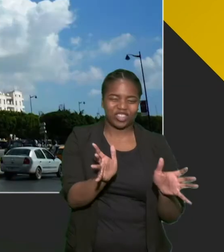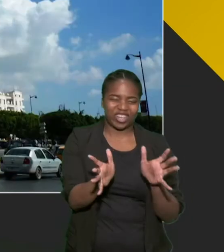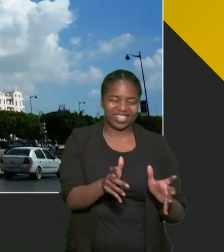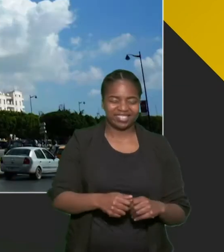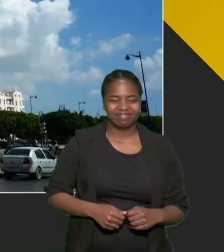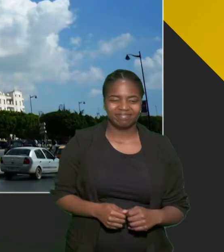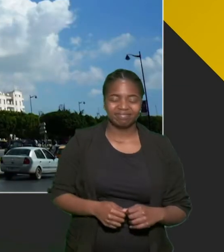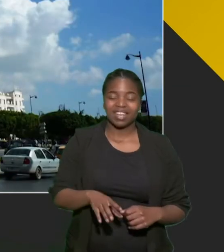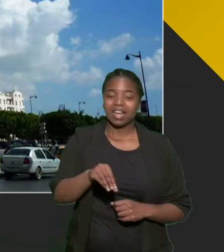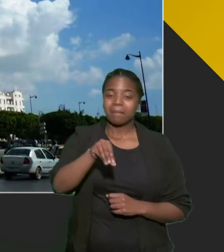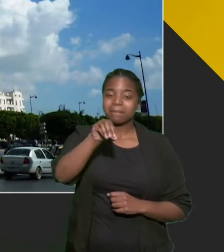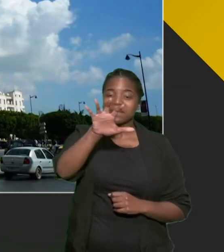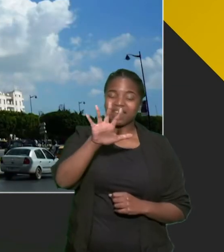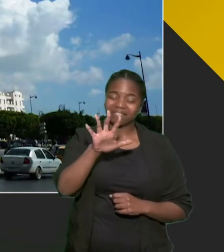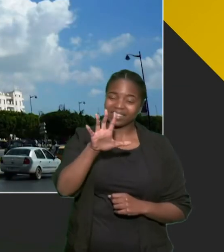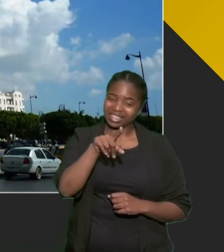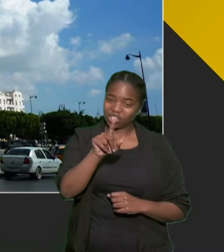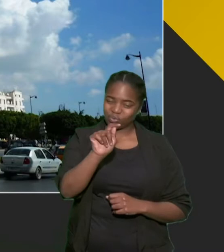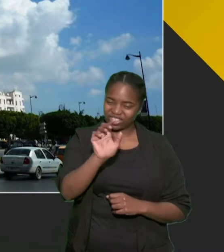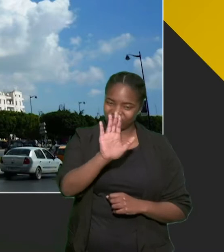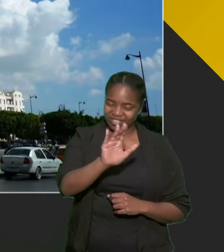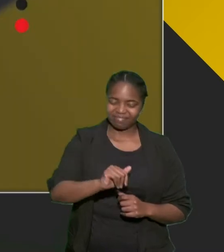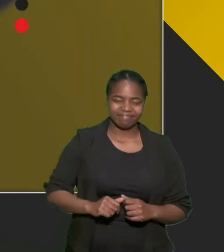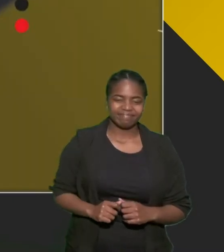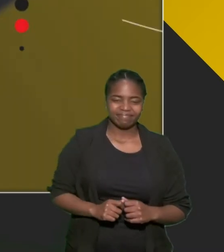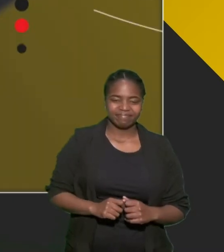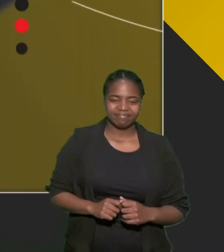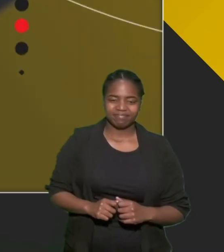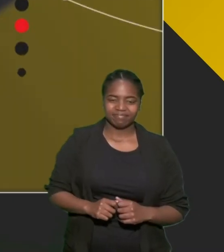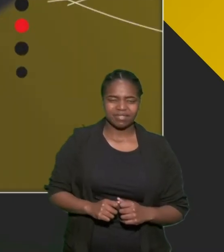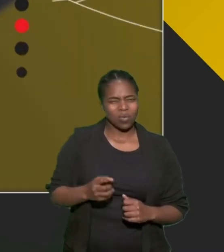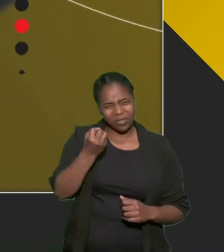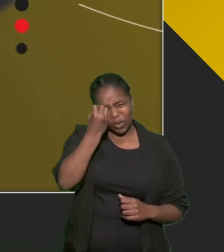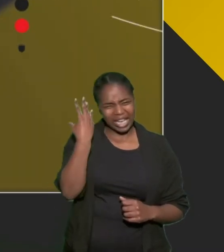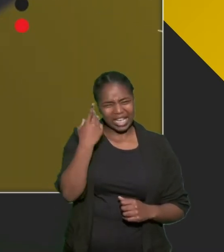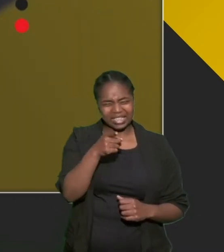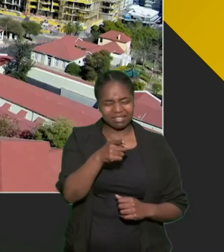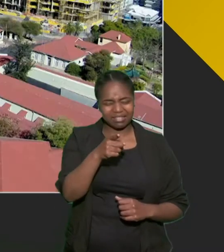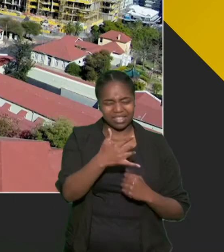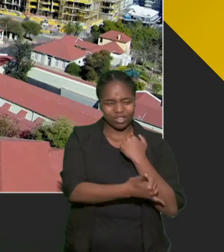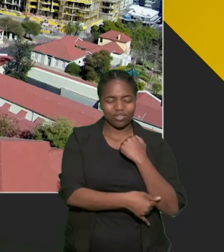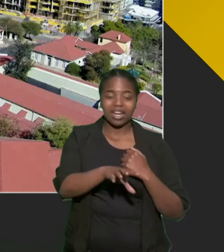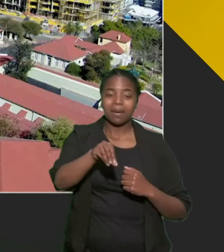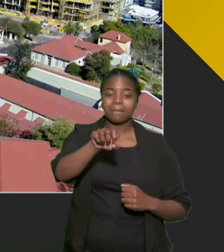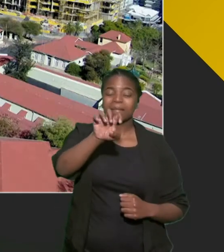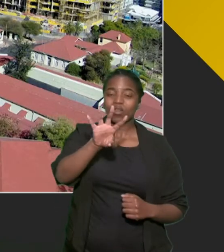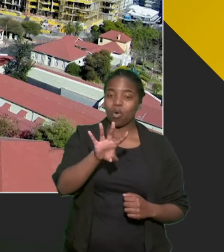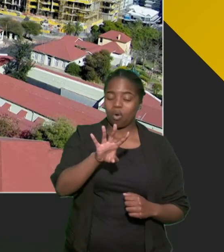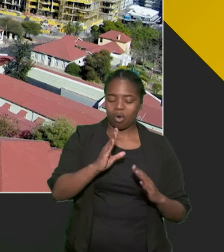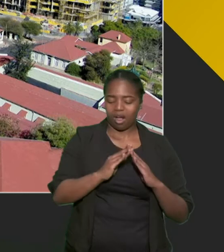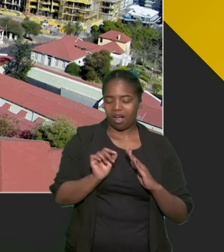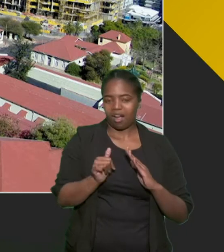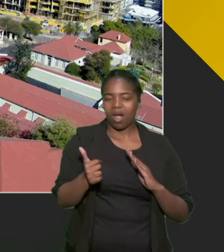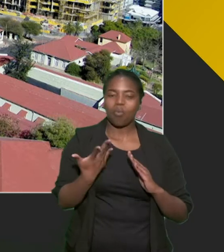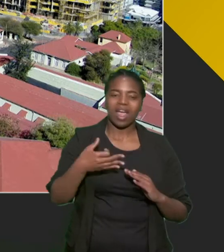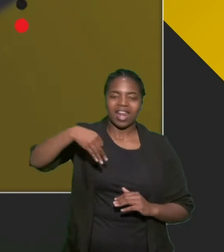At number 5, we've got Tunisia coming in. I always forget about Tunisia. Number 4, we've got our neighbors,